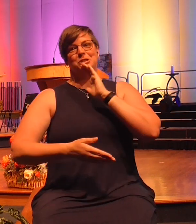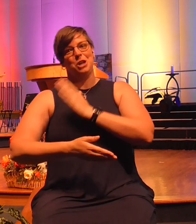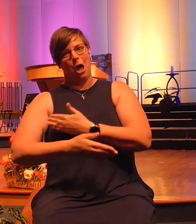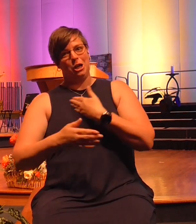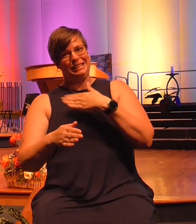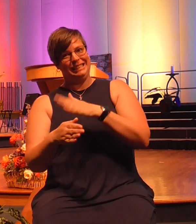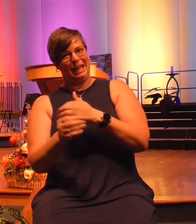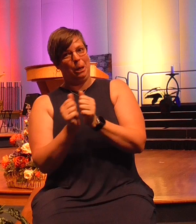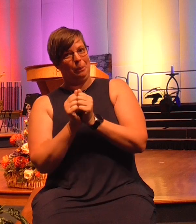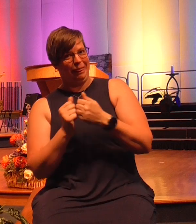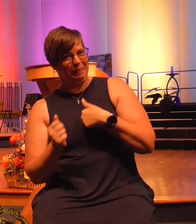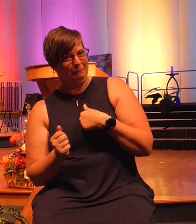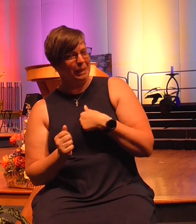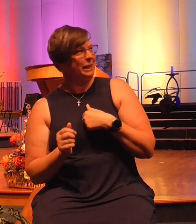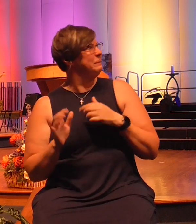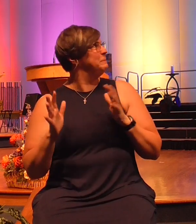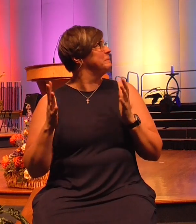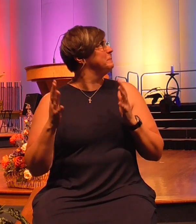me, singing with me.